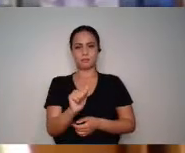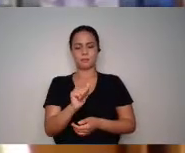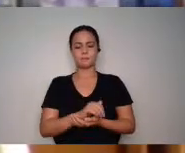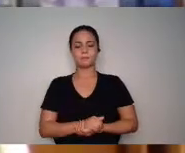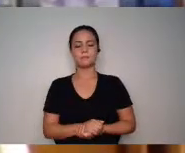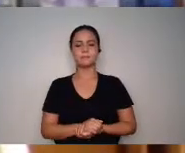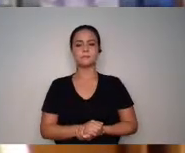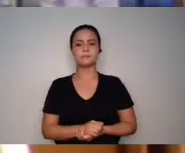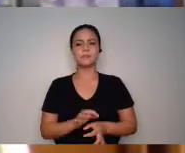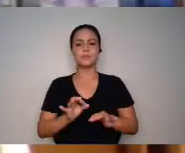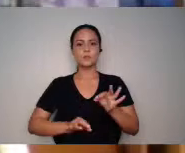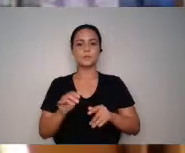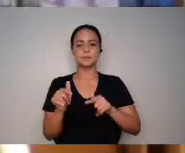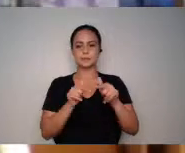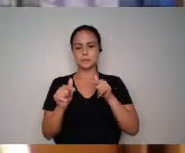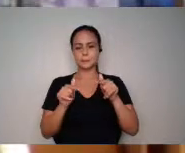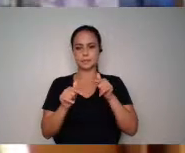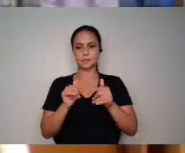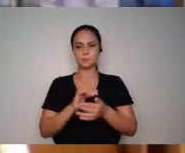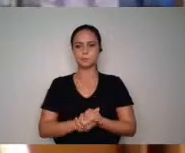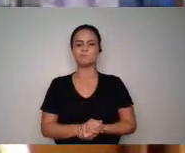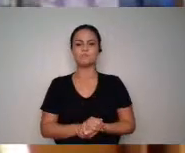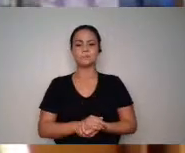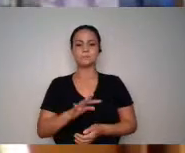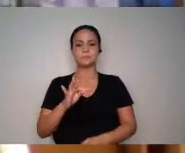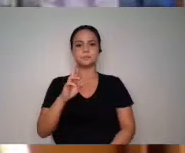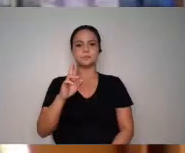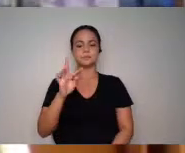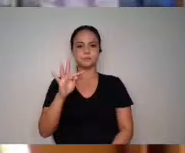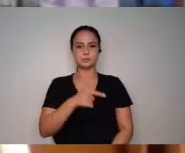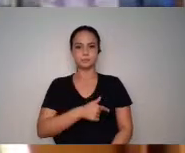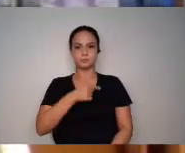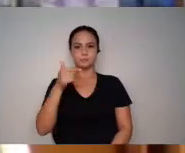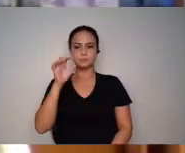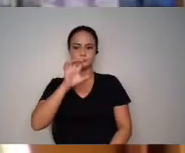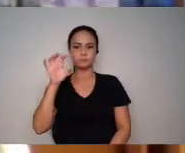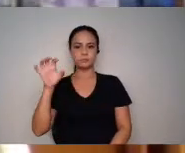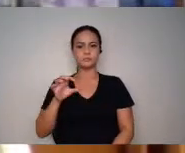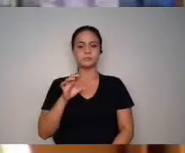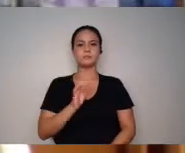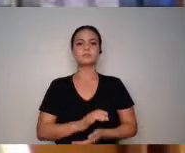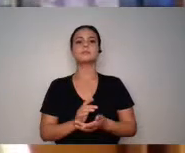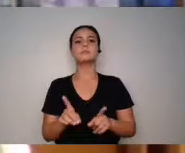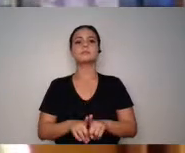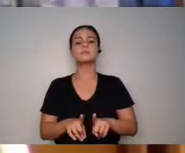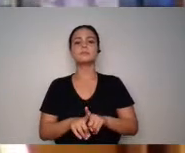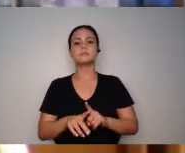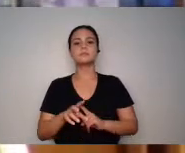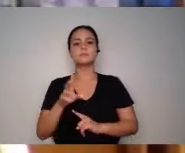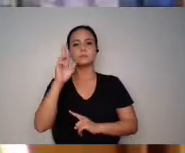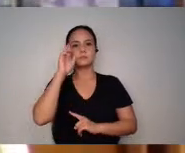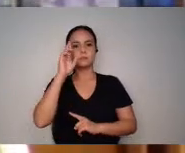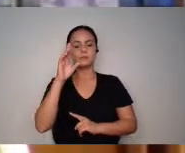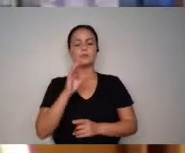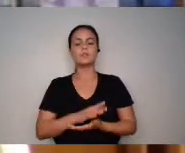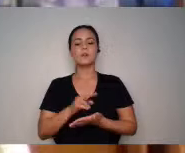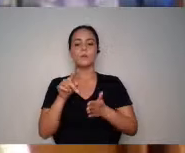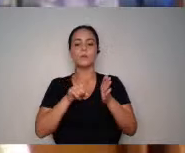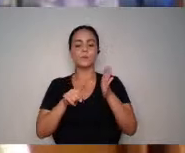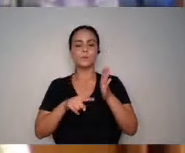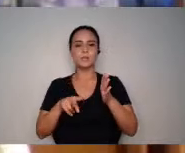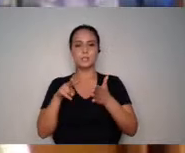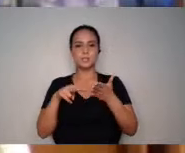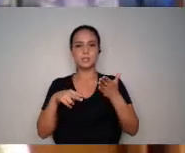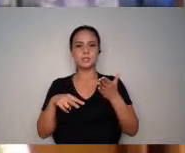Lorena Resende Mello, labor judge from the and the conference